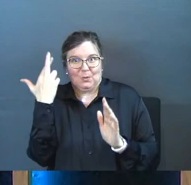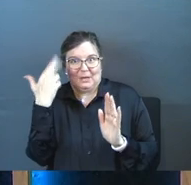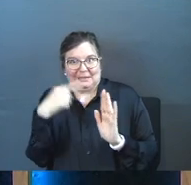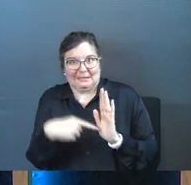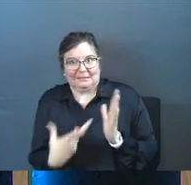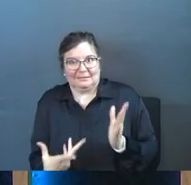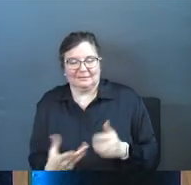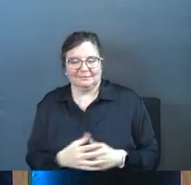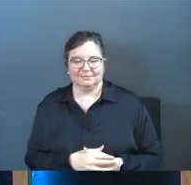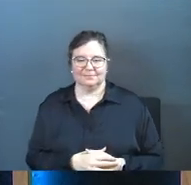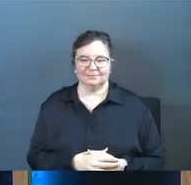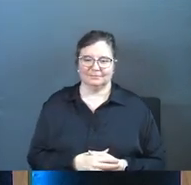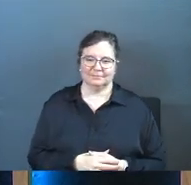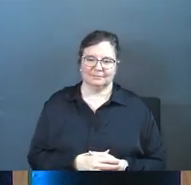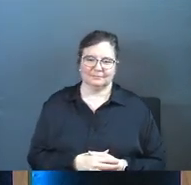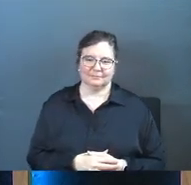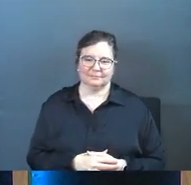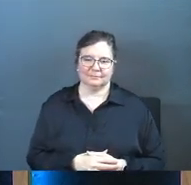See?